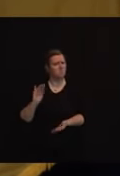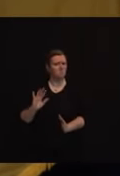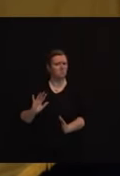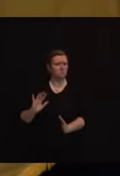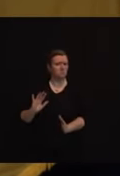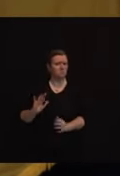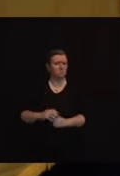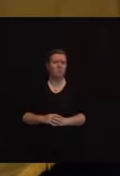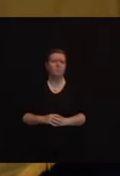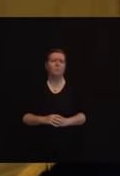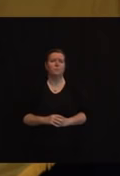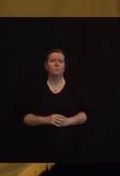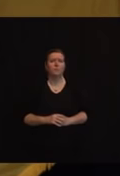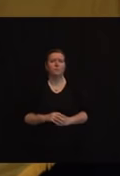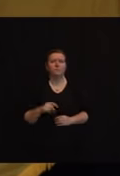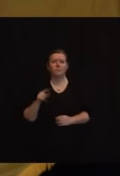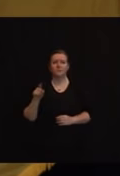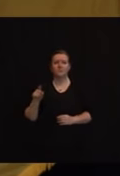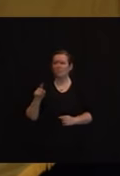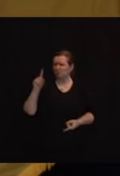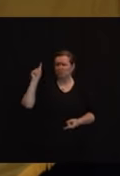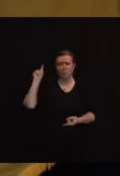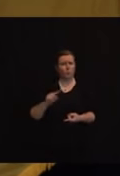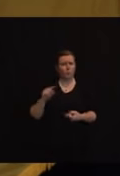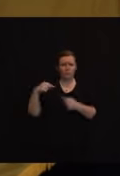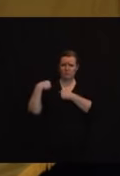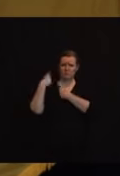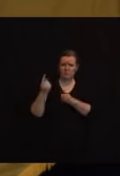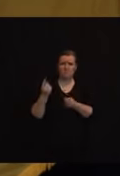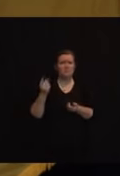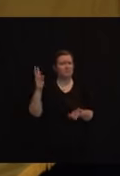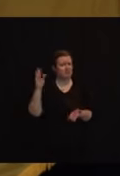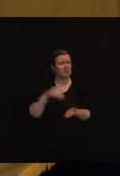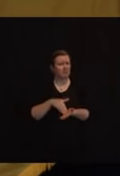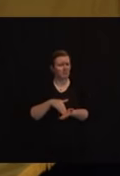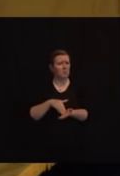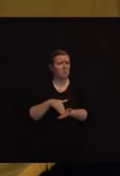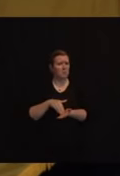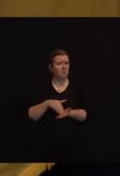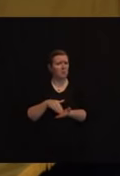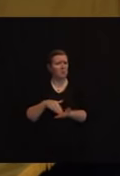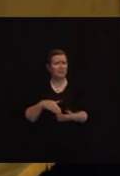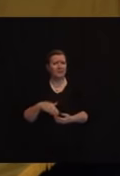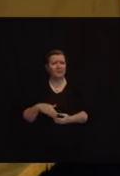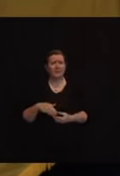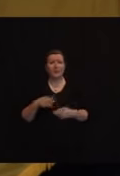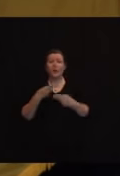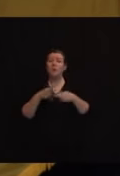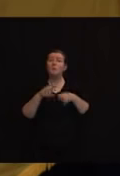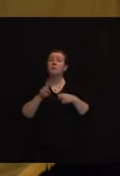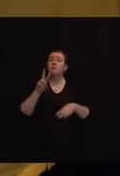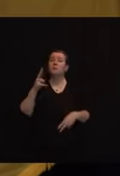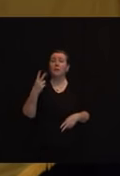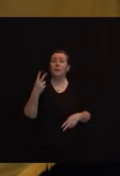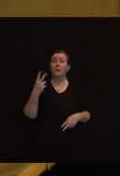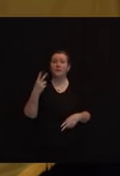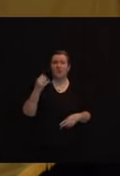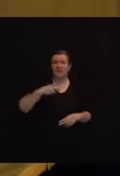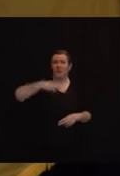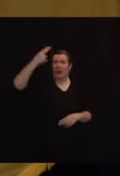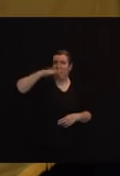In fact, this is the lowest of the hospitalizations since April 2nd. We experienced the